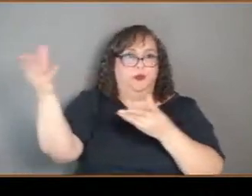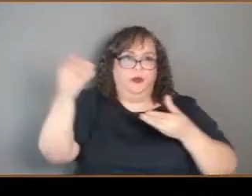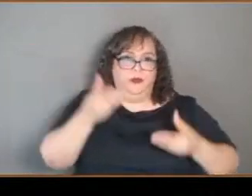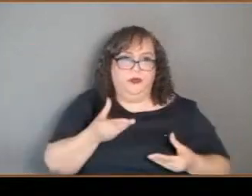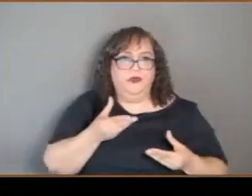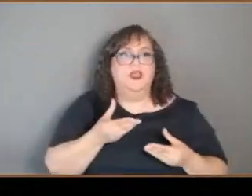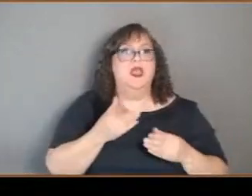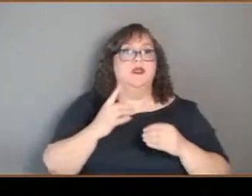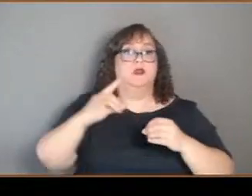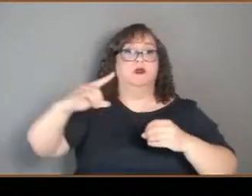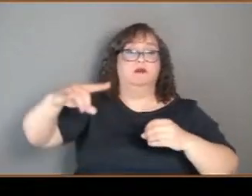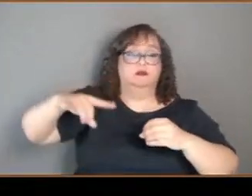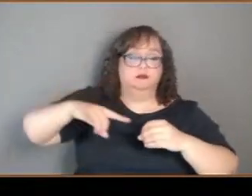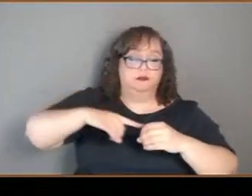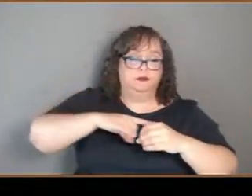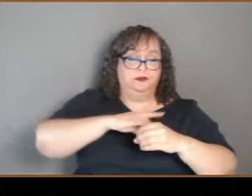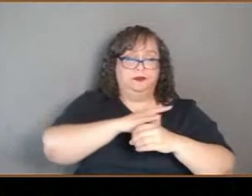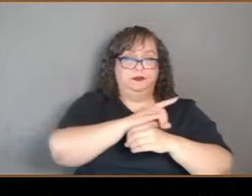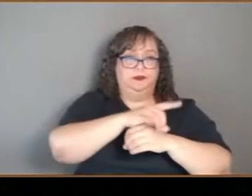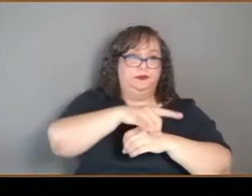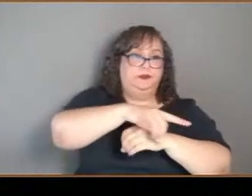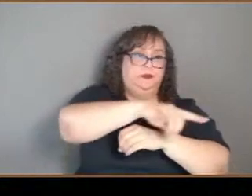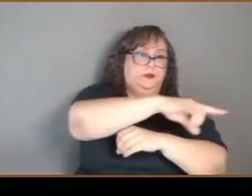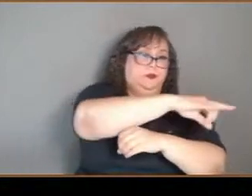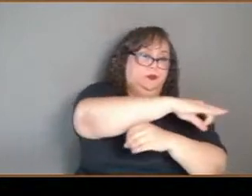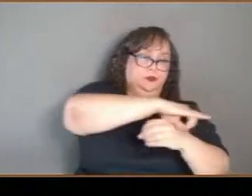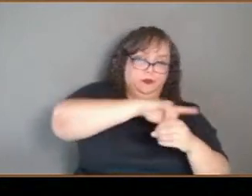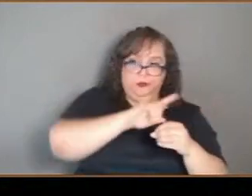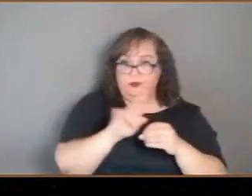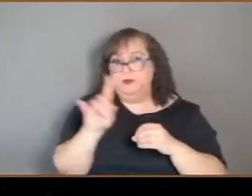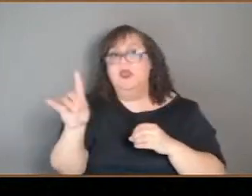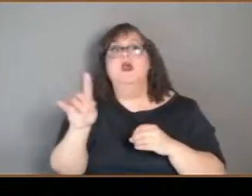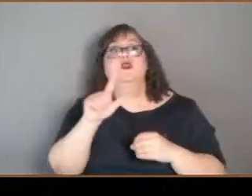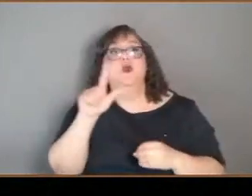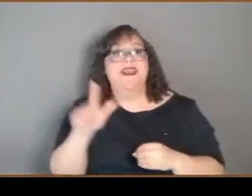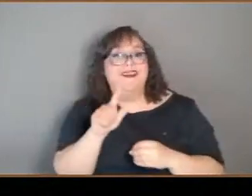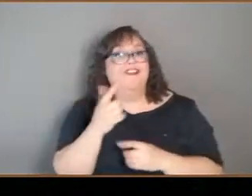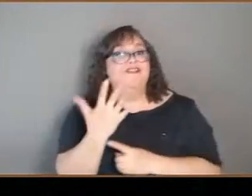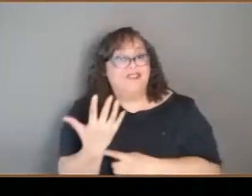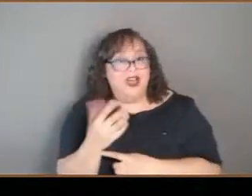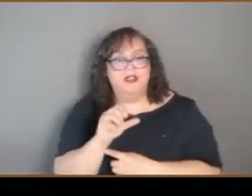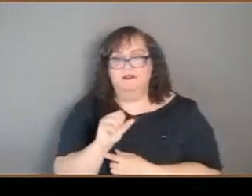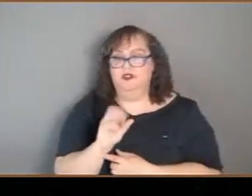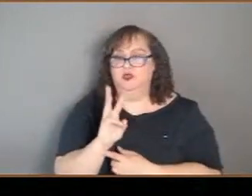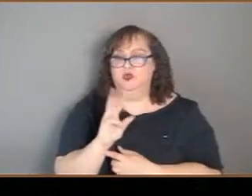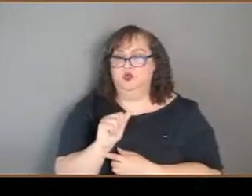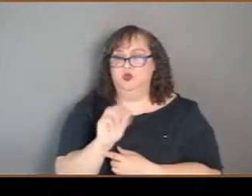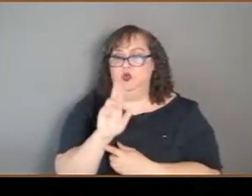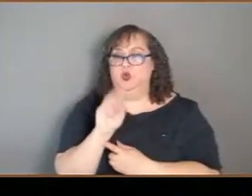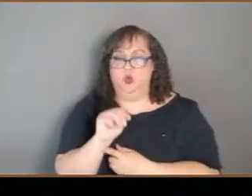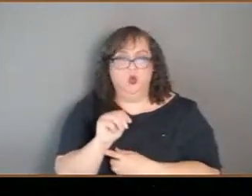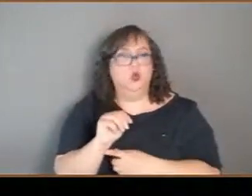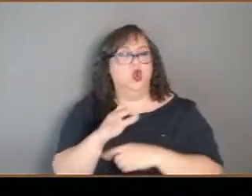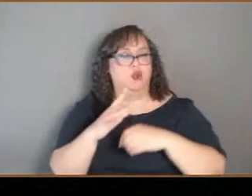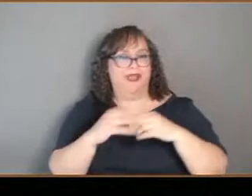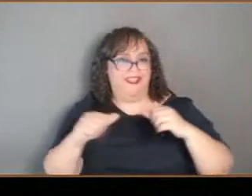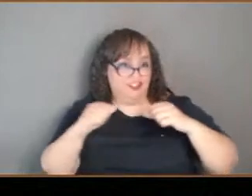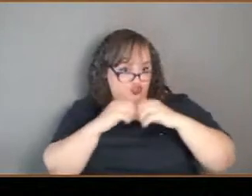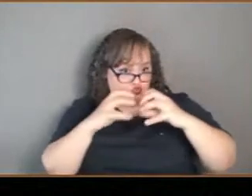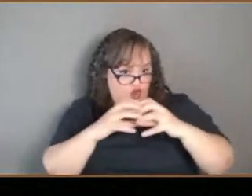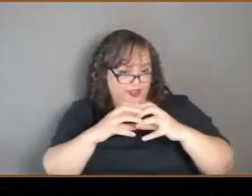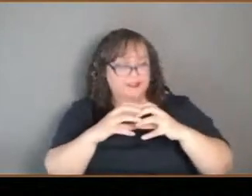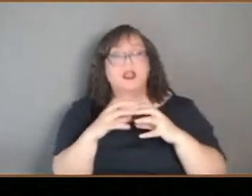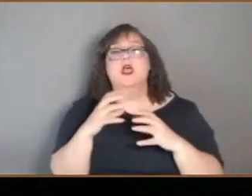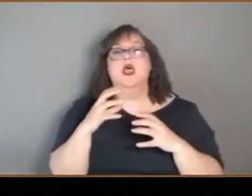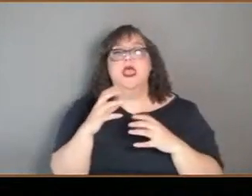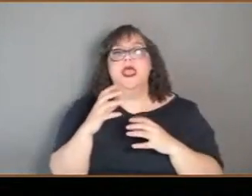And then we'll use that gravity assist to swing into the L5 swarm and do our final set of flybys, which is of two